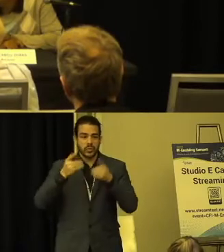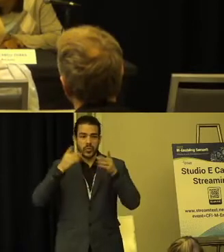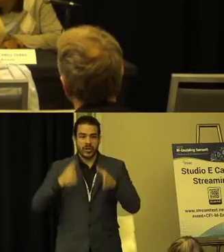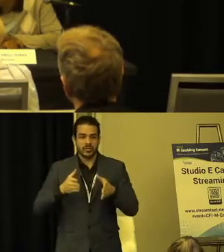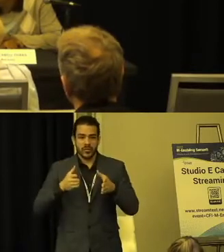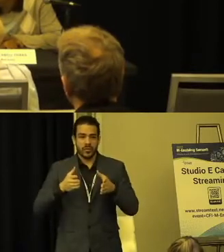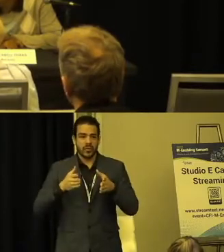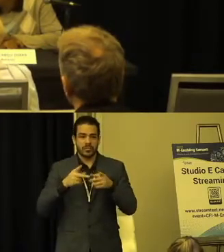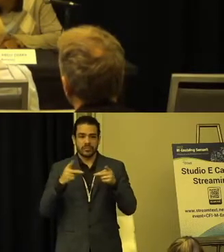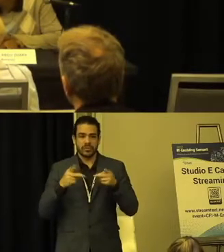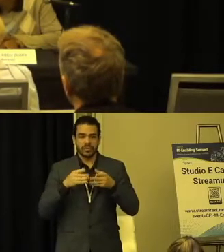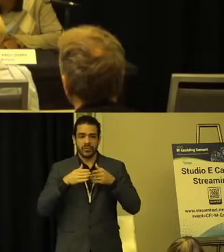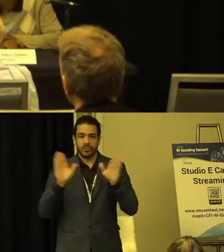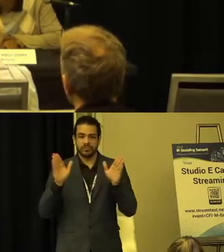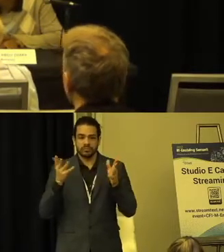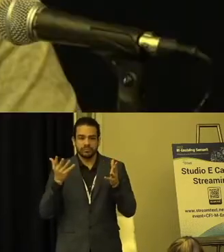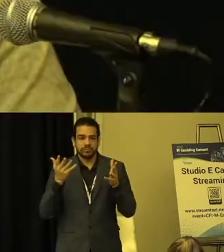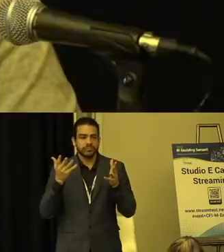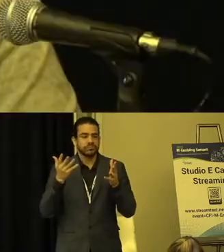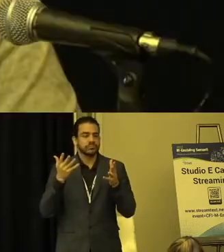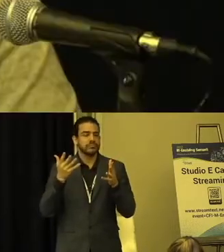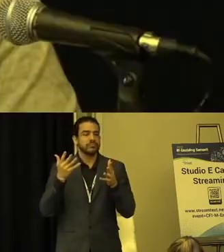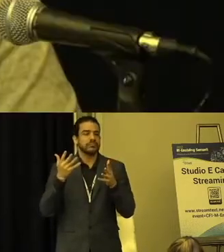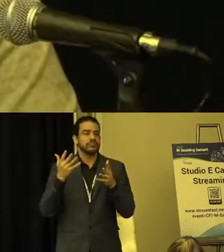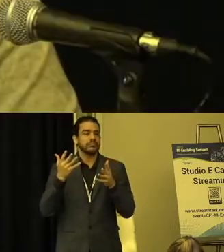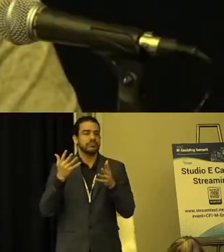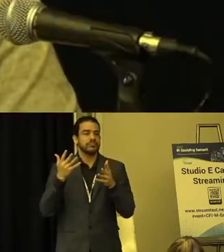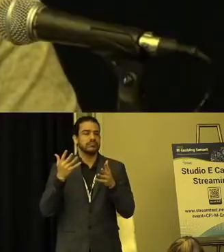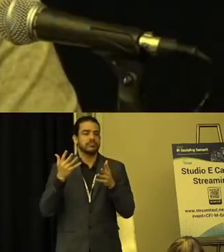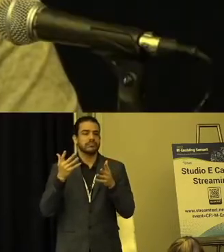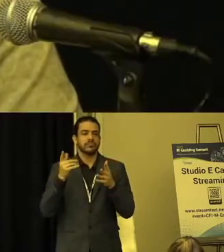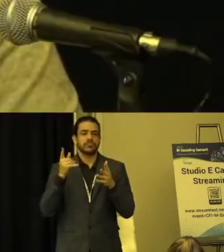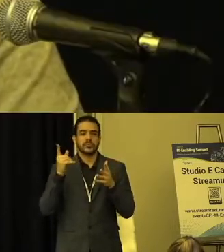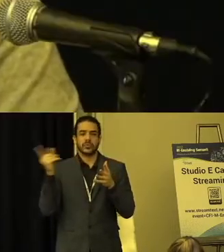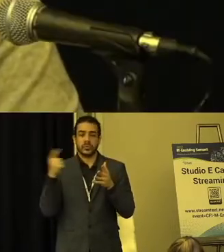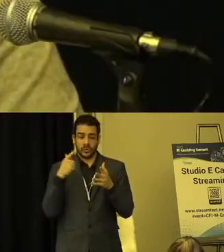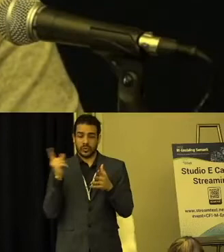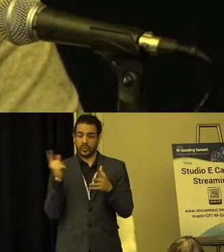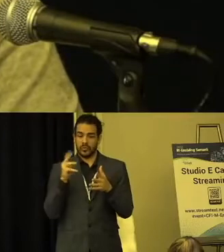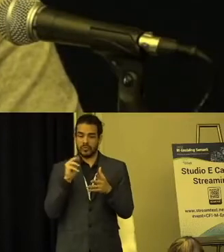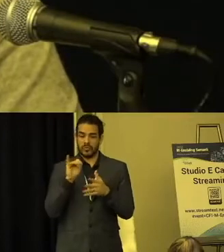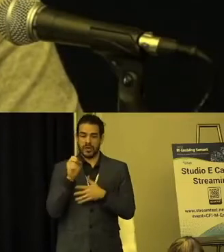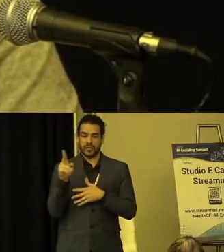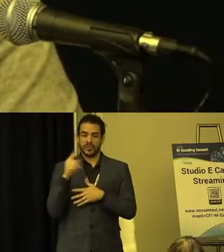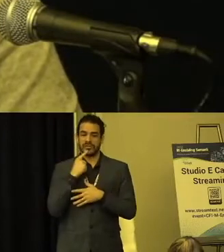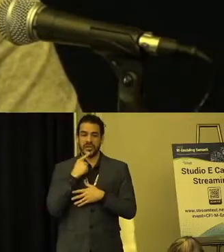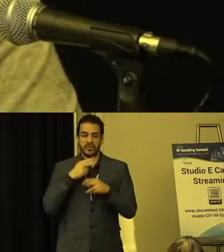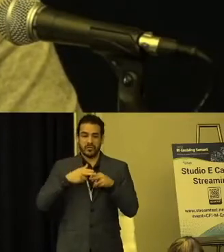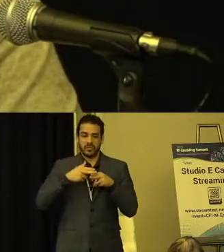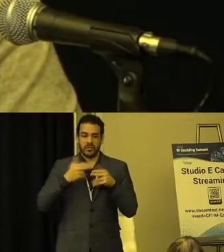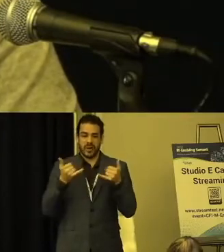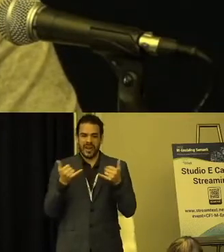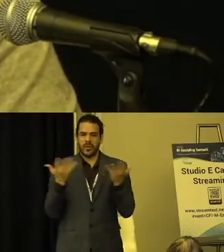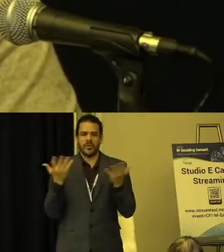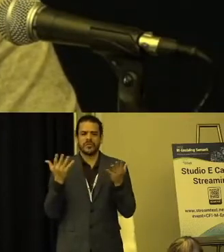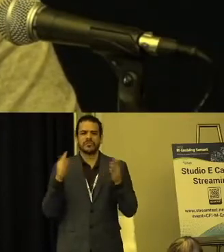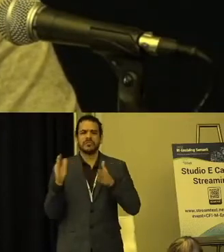be open? Is this, Michael, you mentioned you're in an interim position. What are the plans stepping